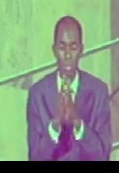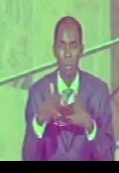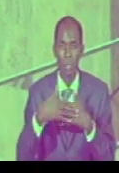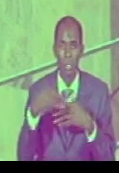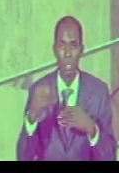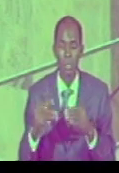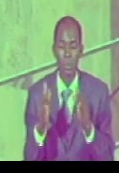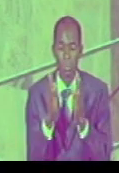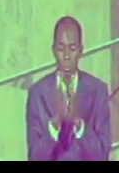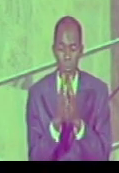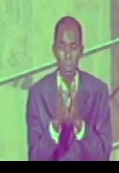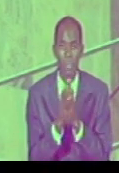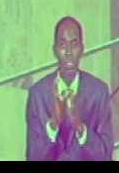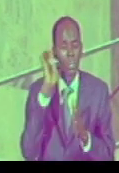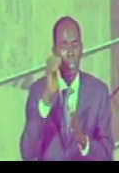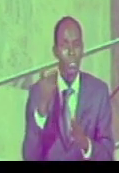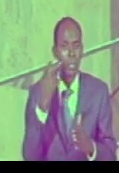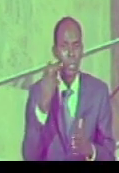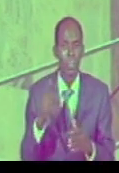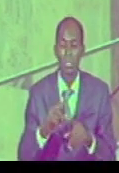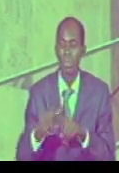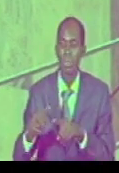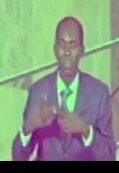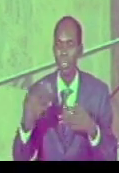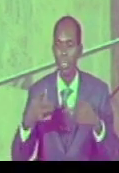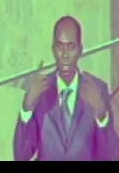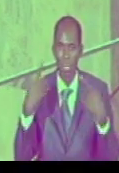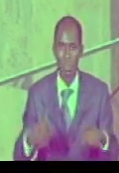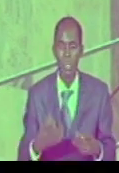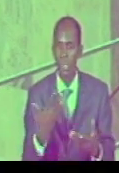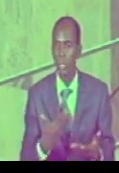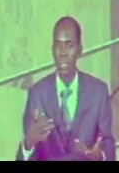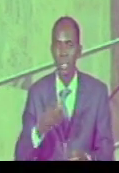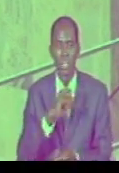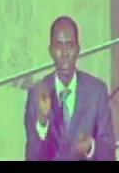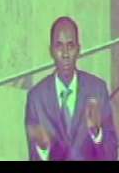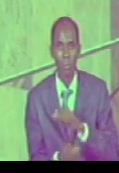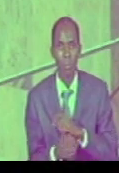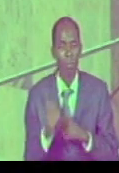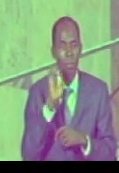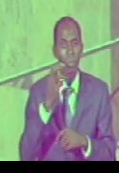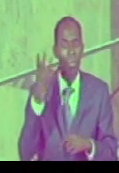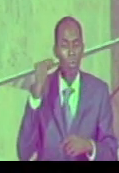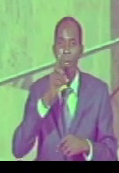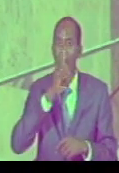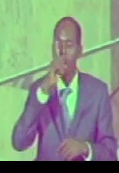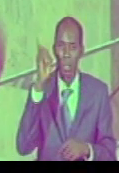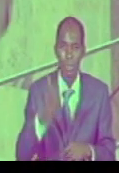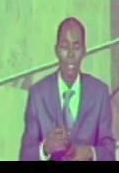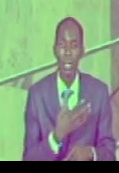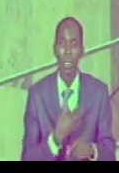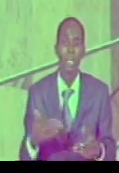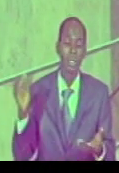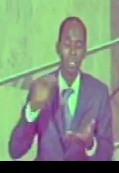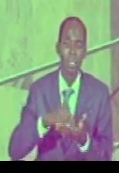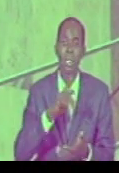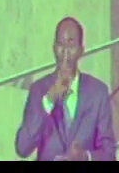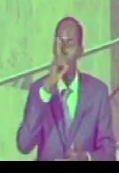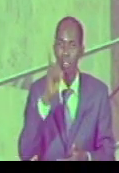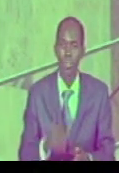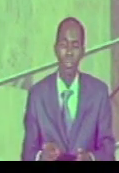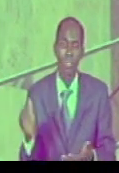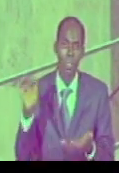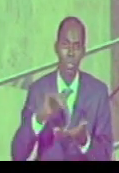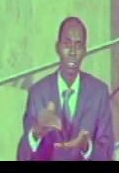began to see series of events happening. Things changed. I was assured, reassured, and reassured again by the